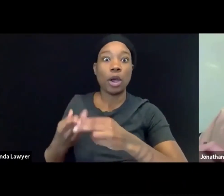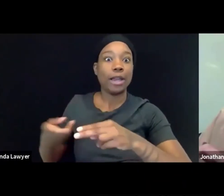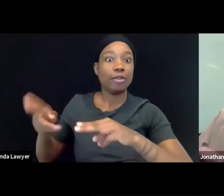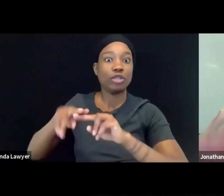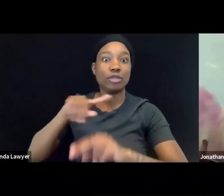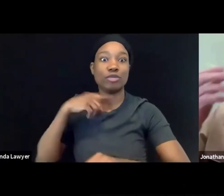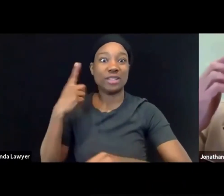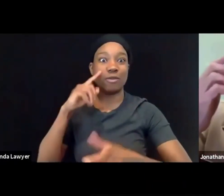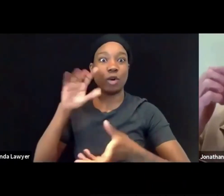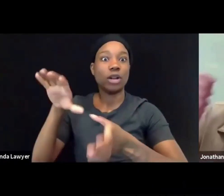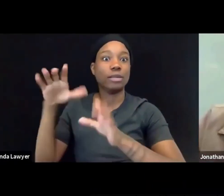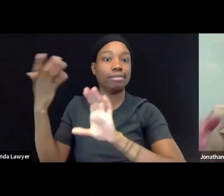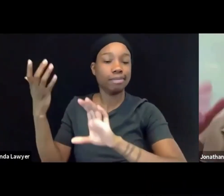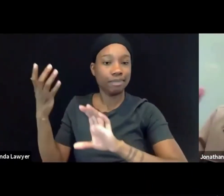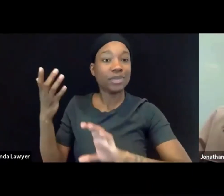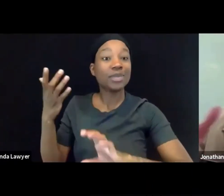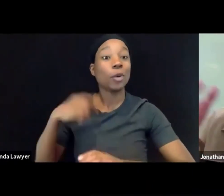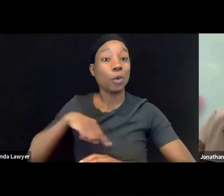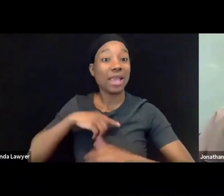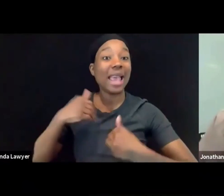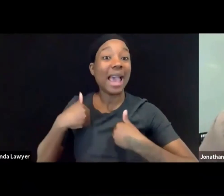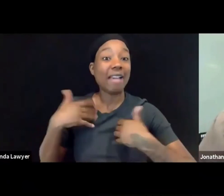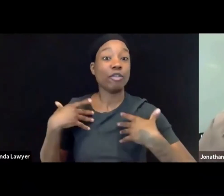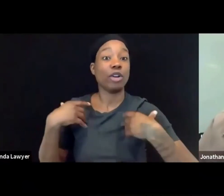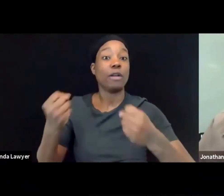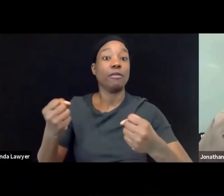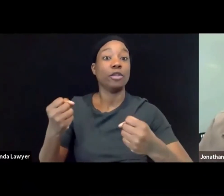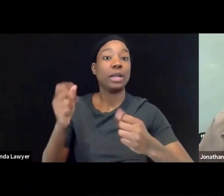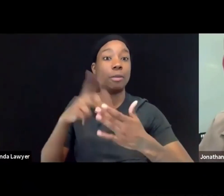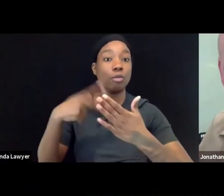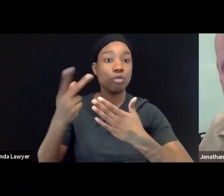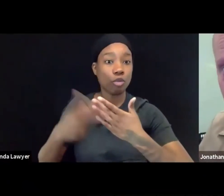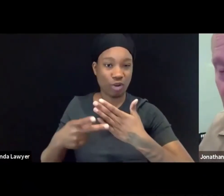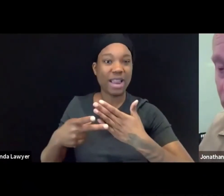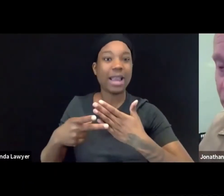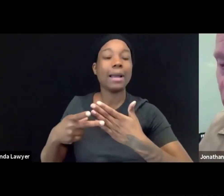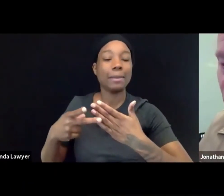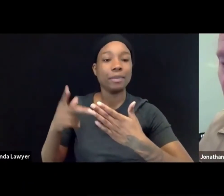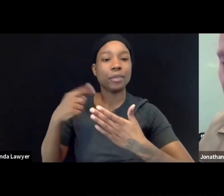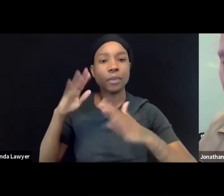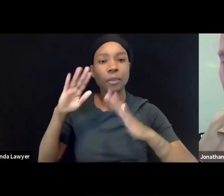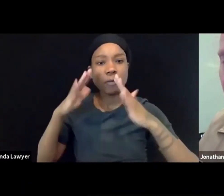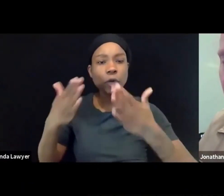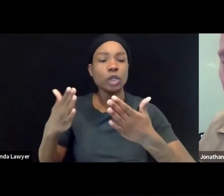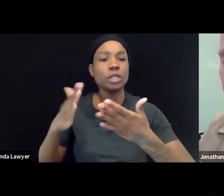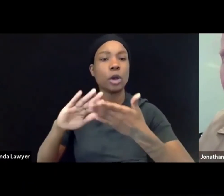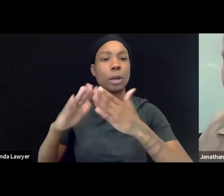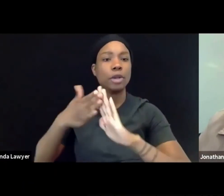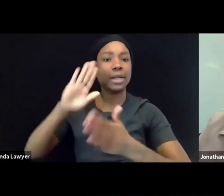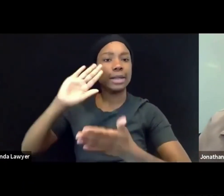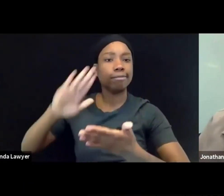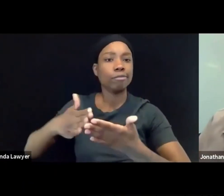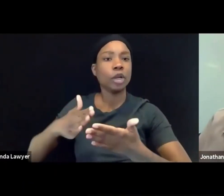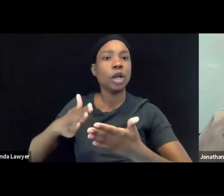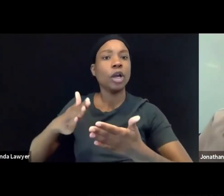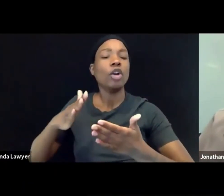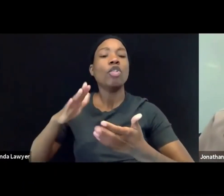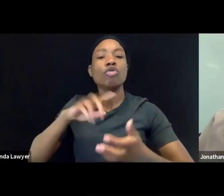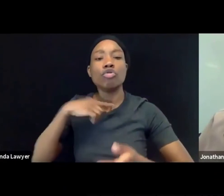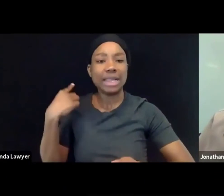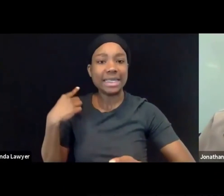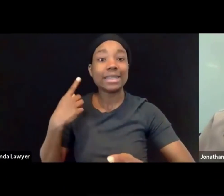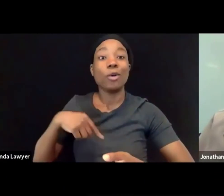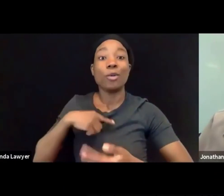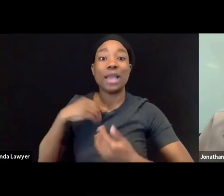the Recovery Program, which conducts long-term disaster recovery missions. We have the